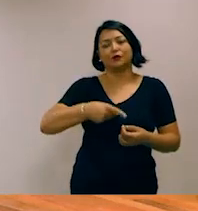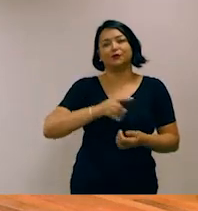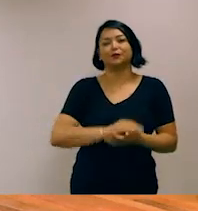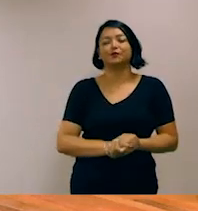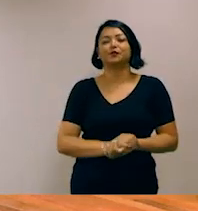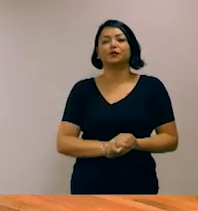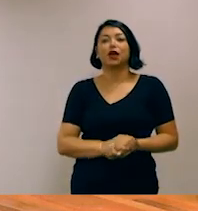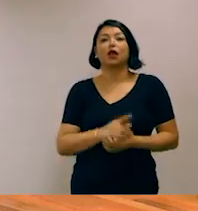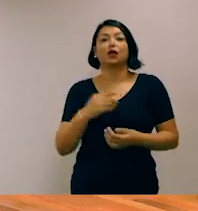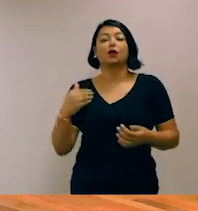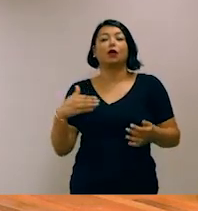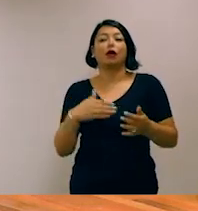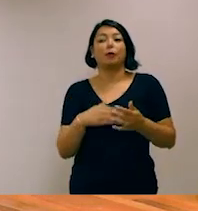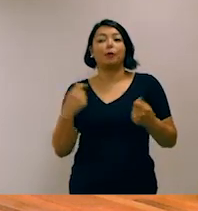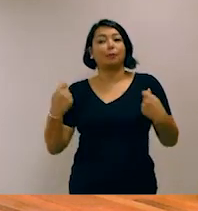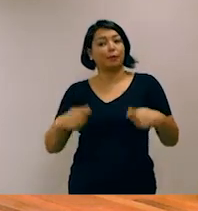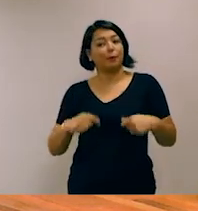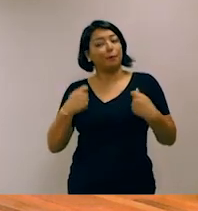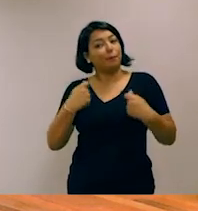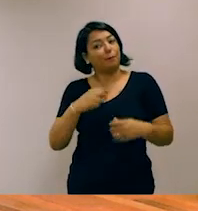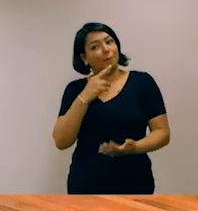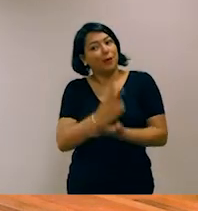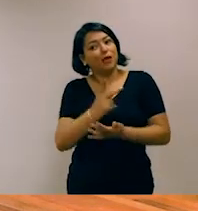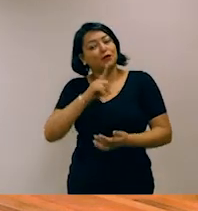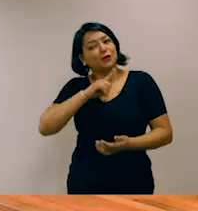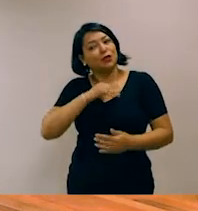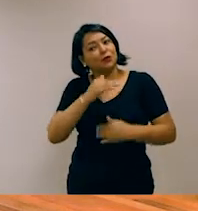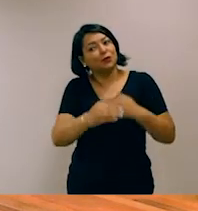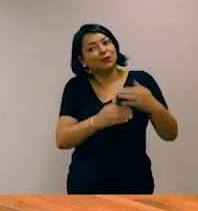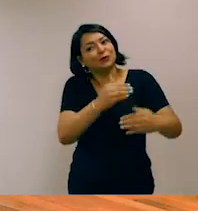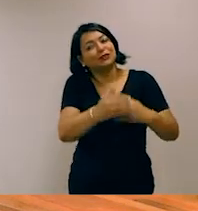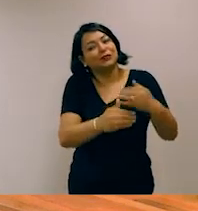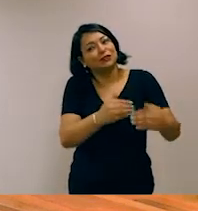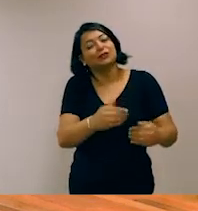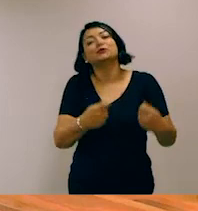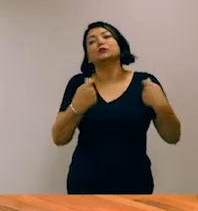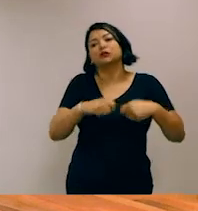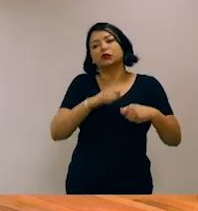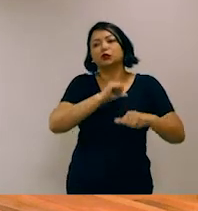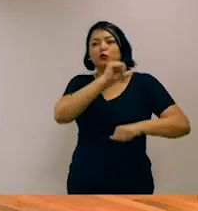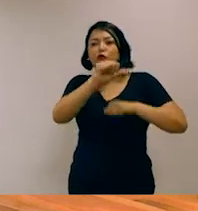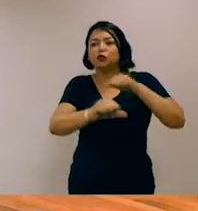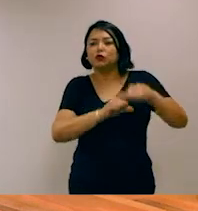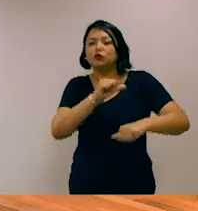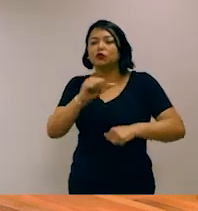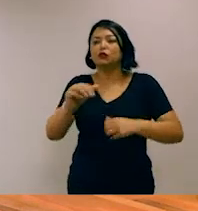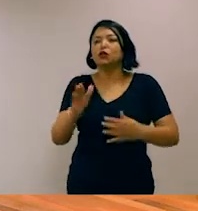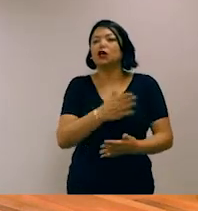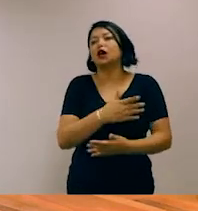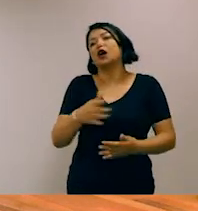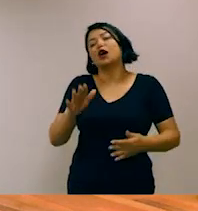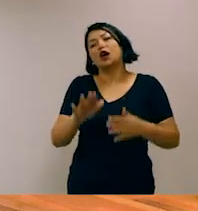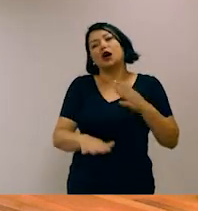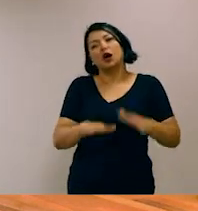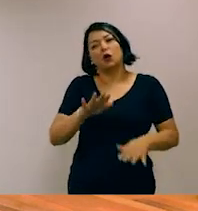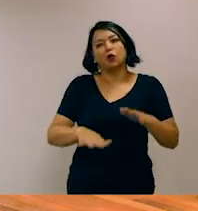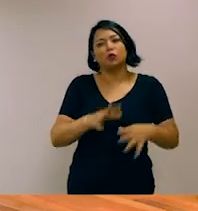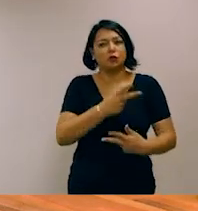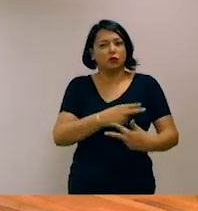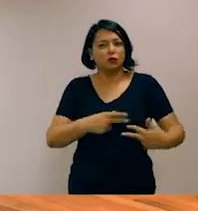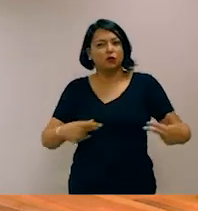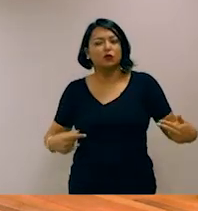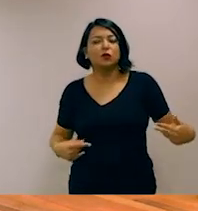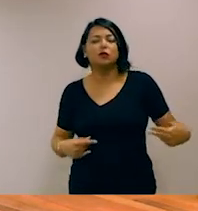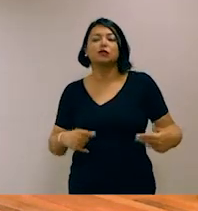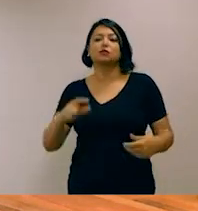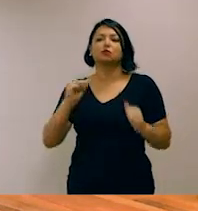so even though we had already developed the process, we had to make amendments, to make